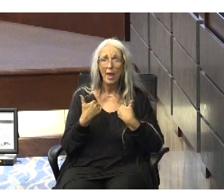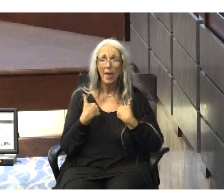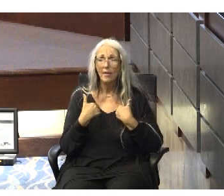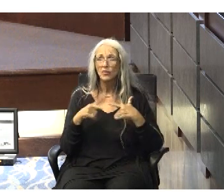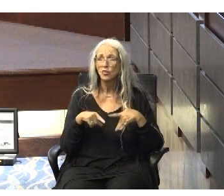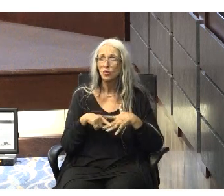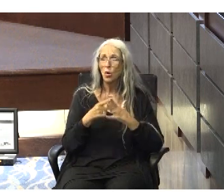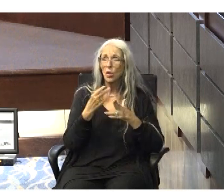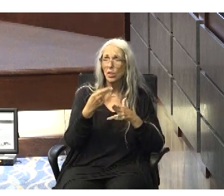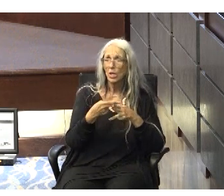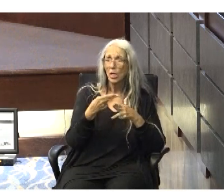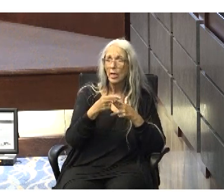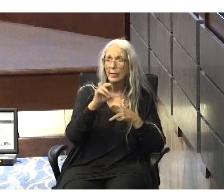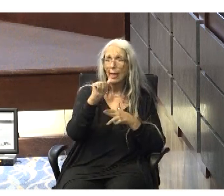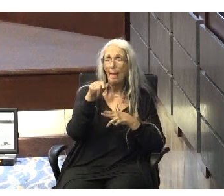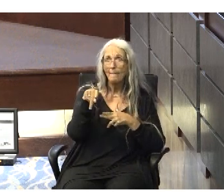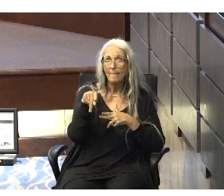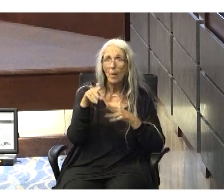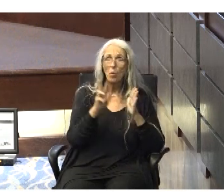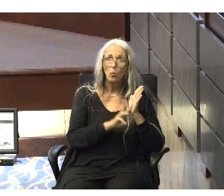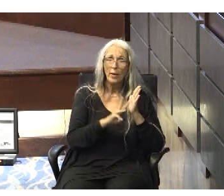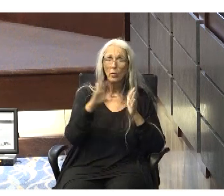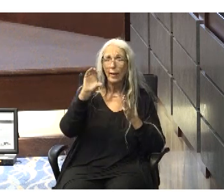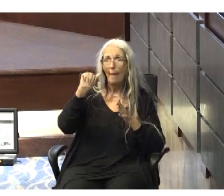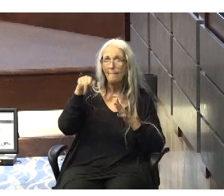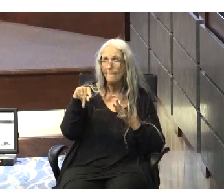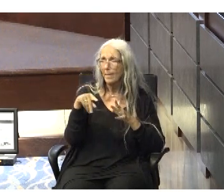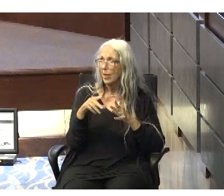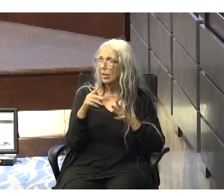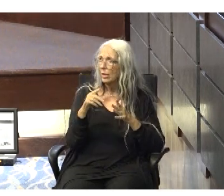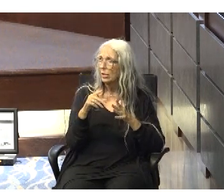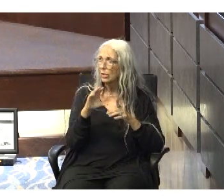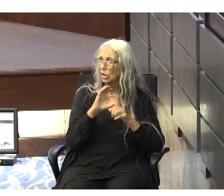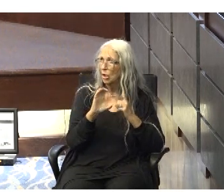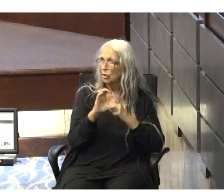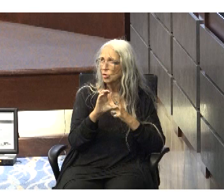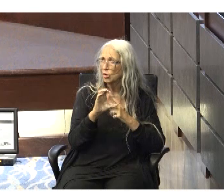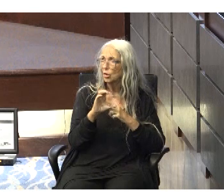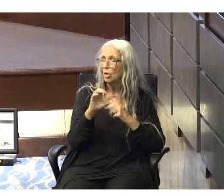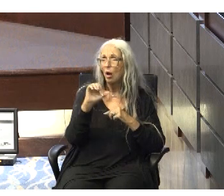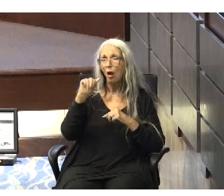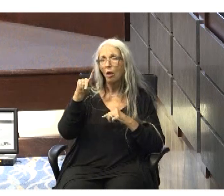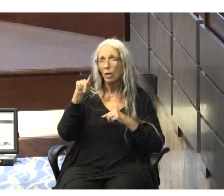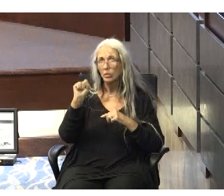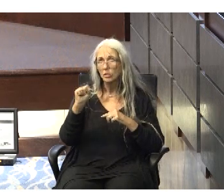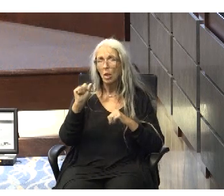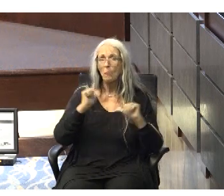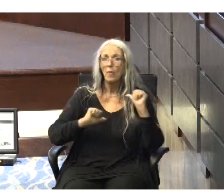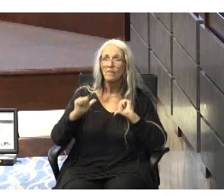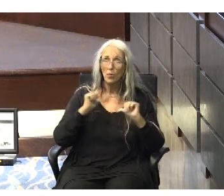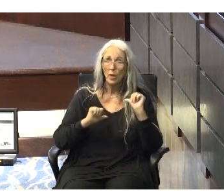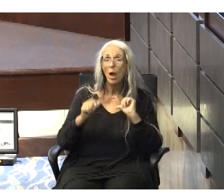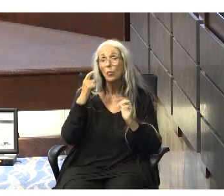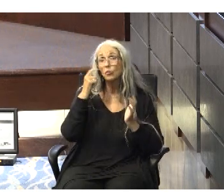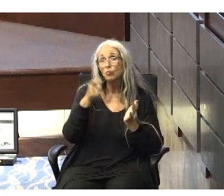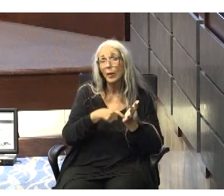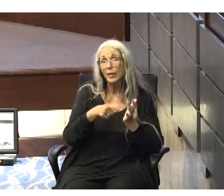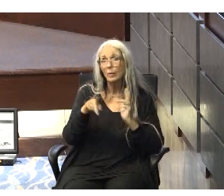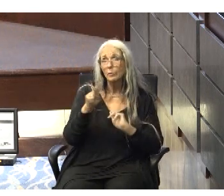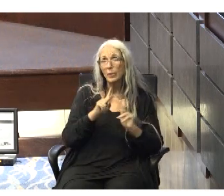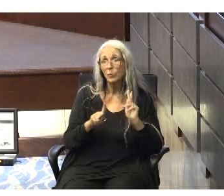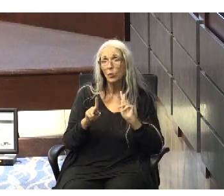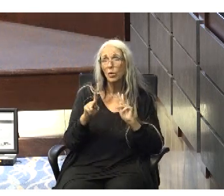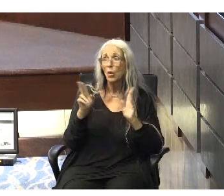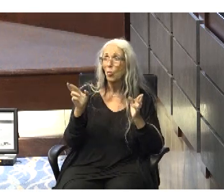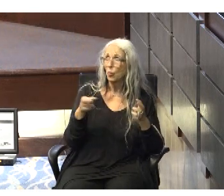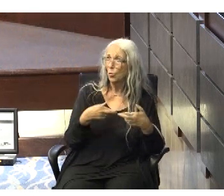started calling the CAP, the Waco CAP, symbolizing culture, arts, and performance. And I also want to recognize those who are in the